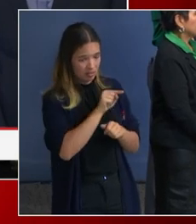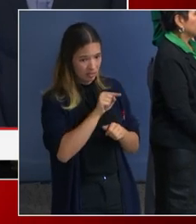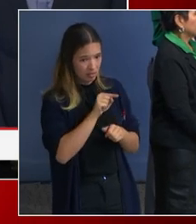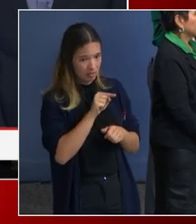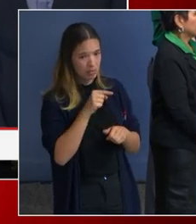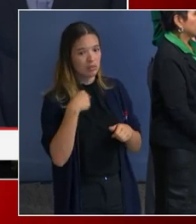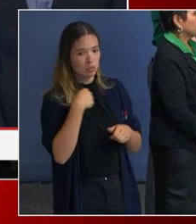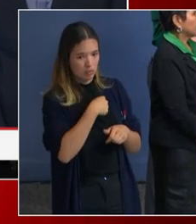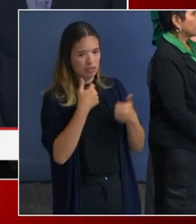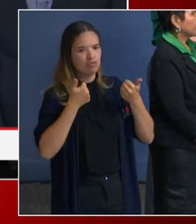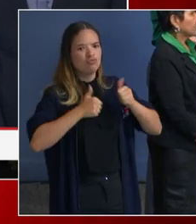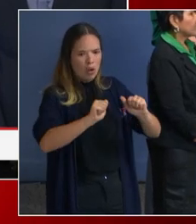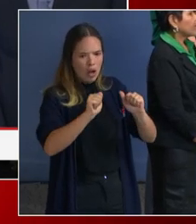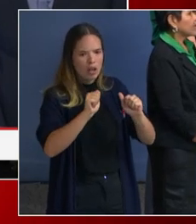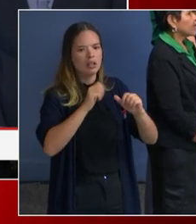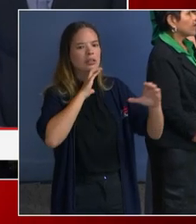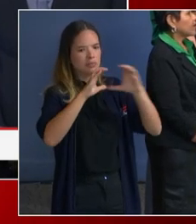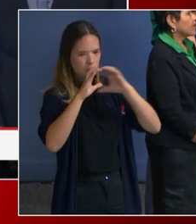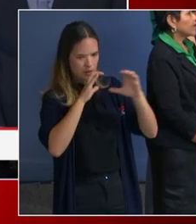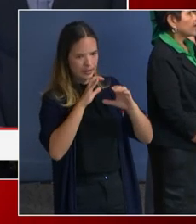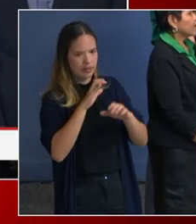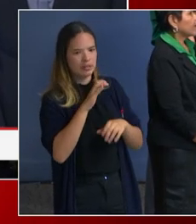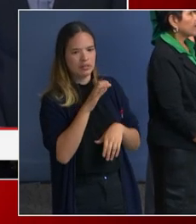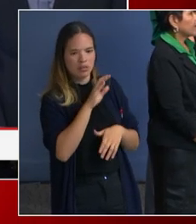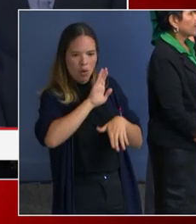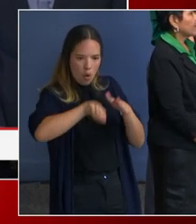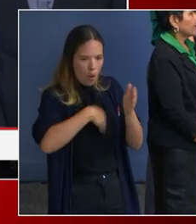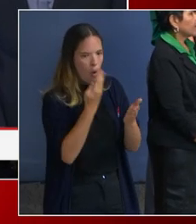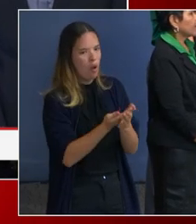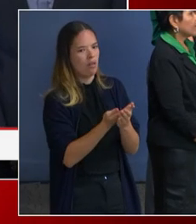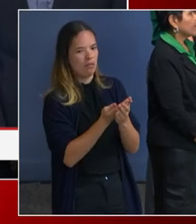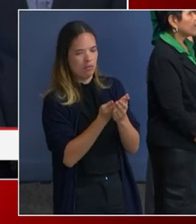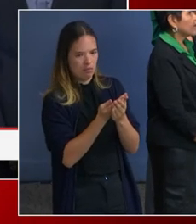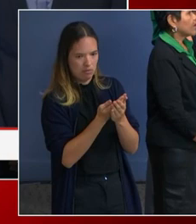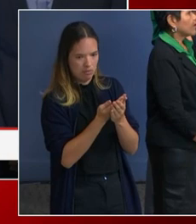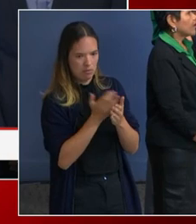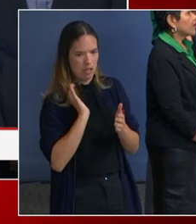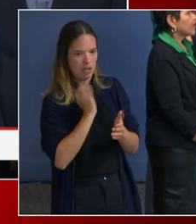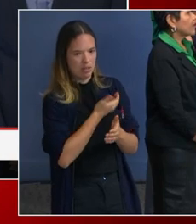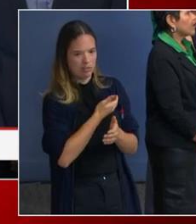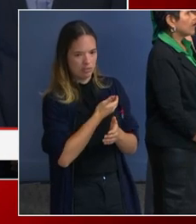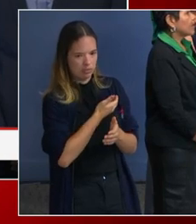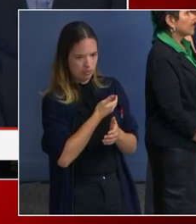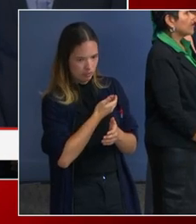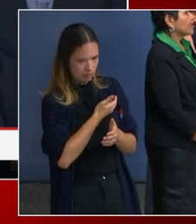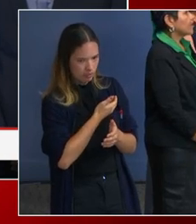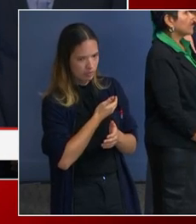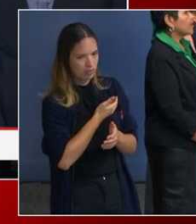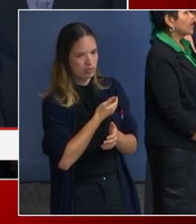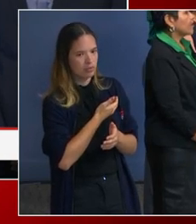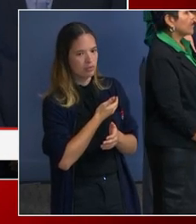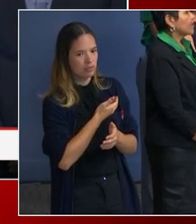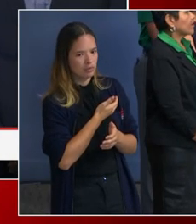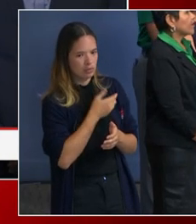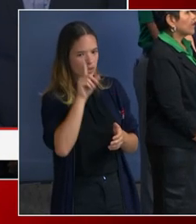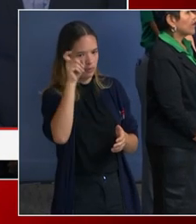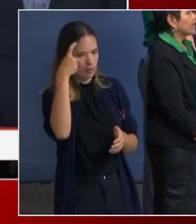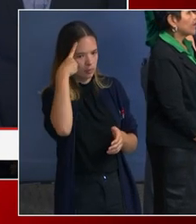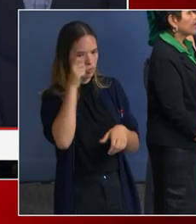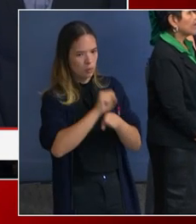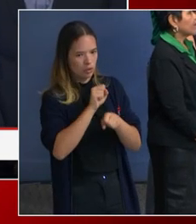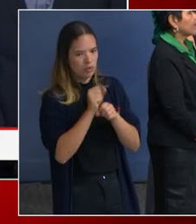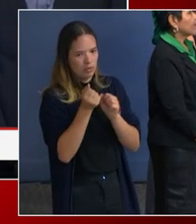attempted communications with all of our counterparts in, I should say,